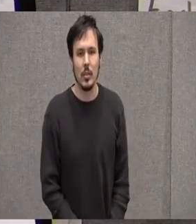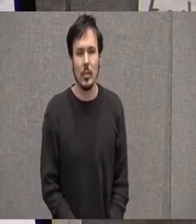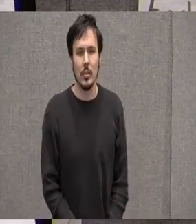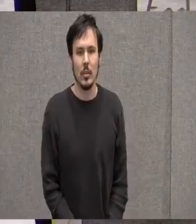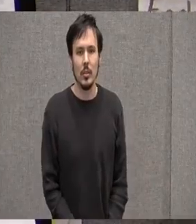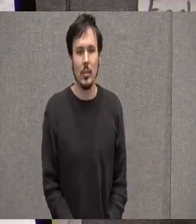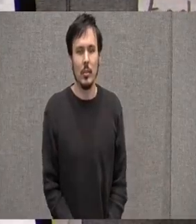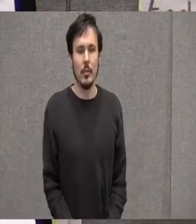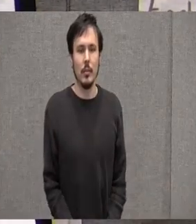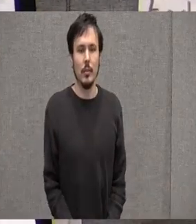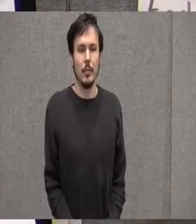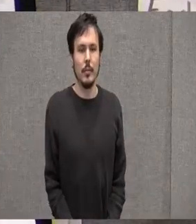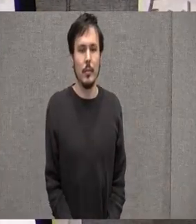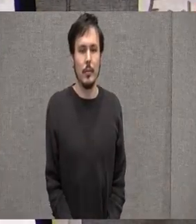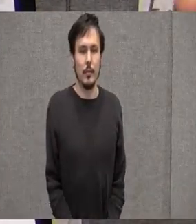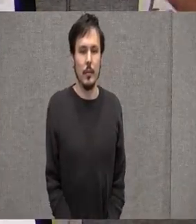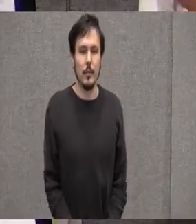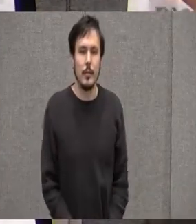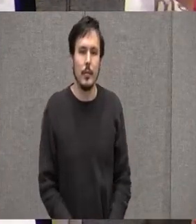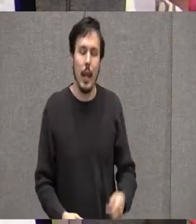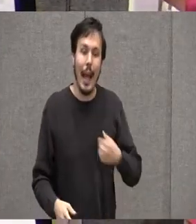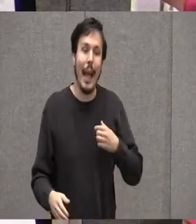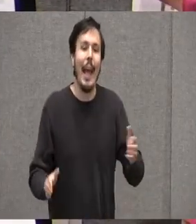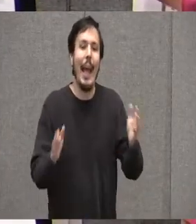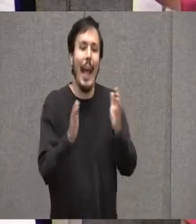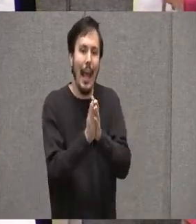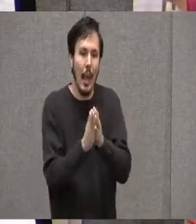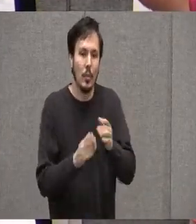and I had asked you to work on that one